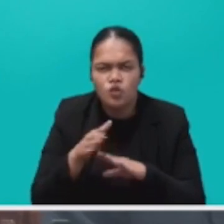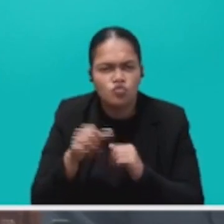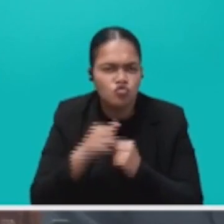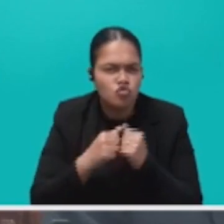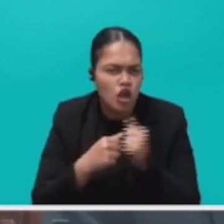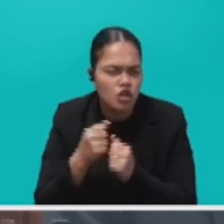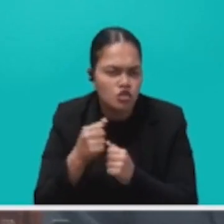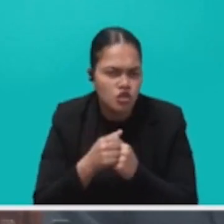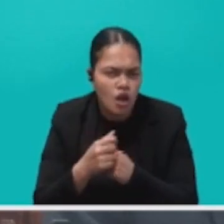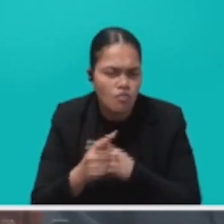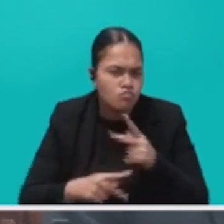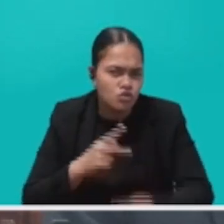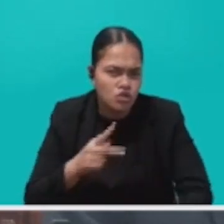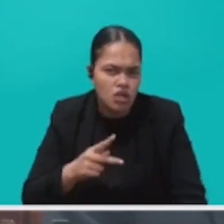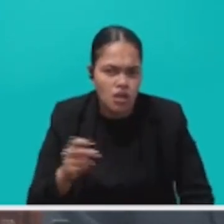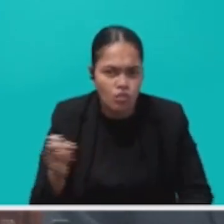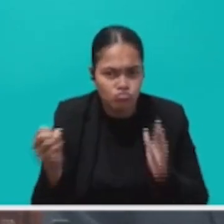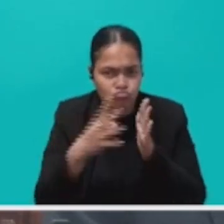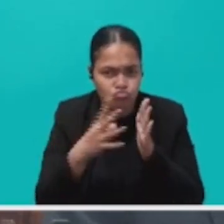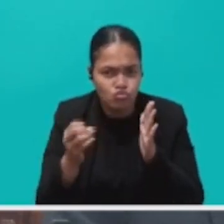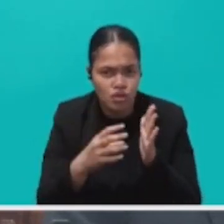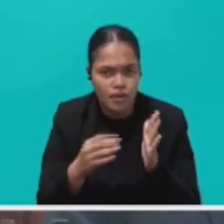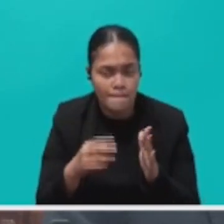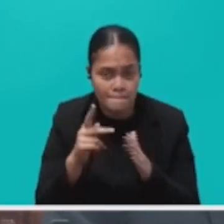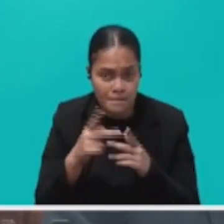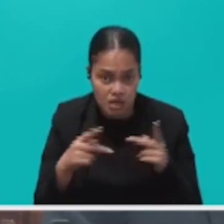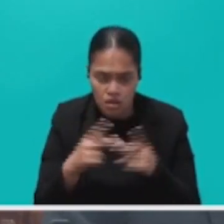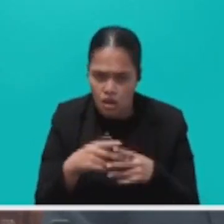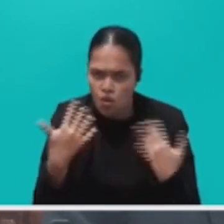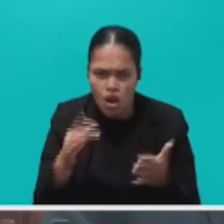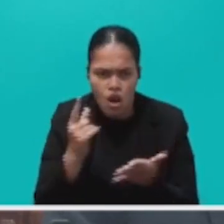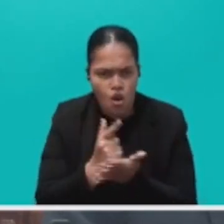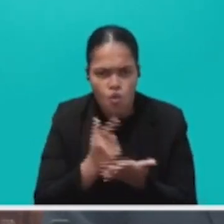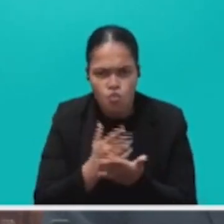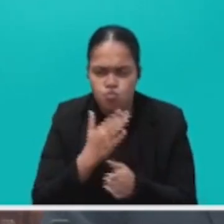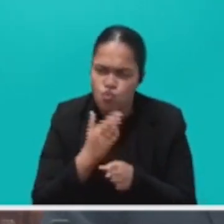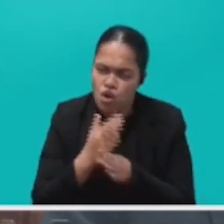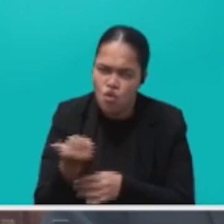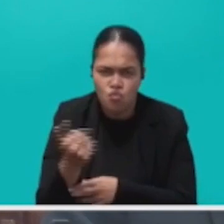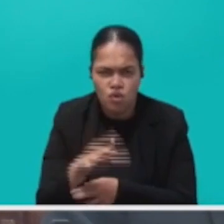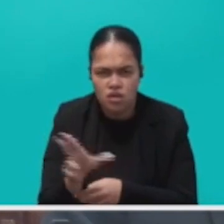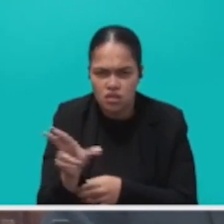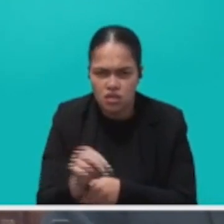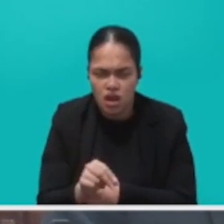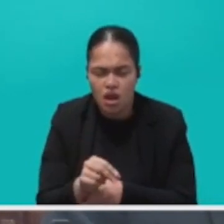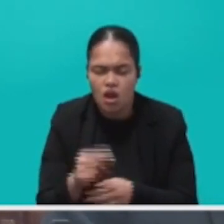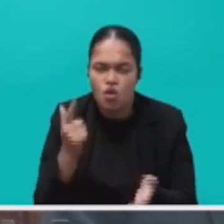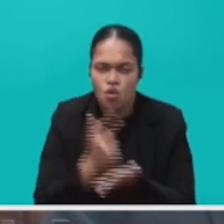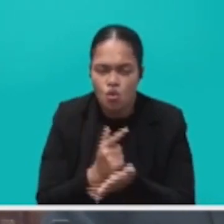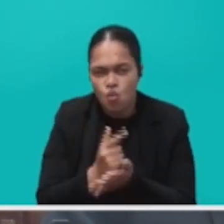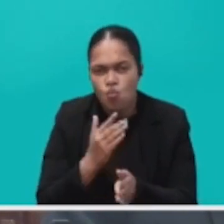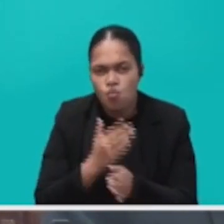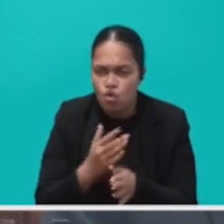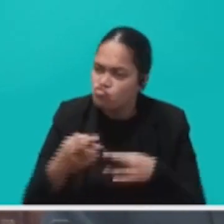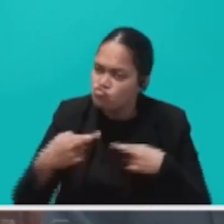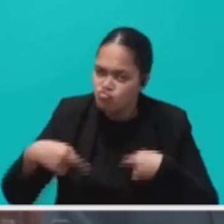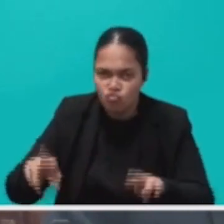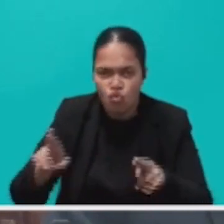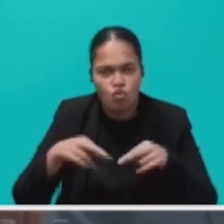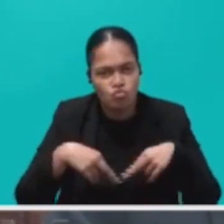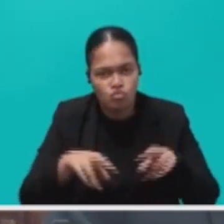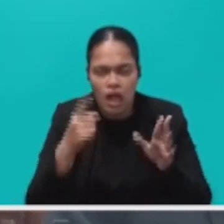new processes being put in place. A lot of work has already been done. A lot of work is being done. Roads are